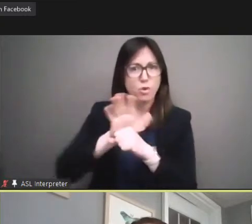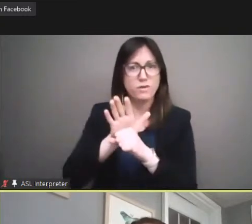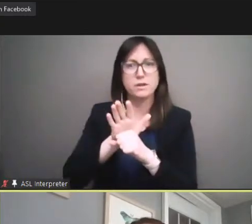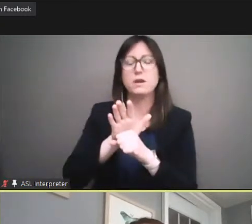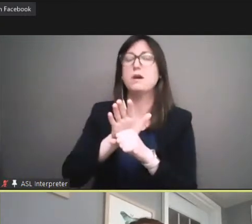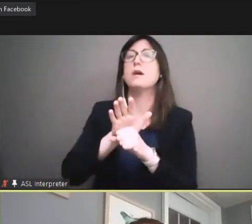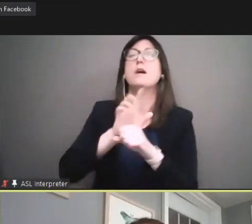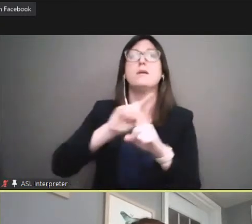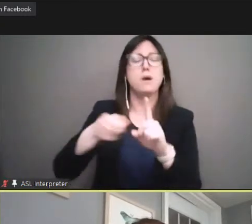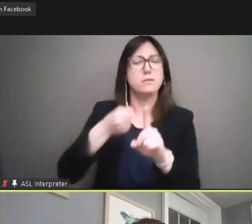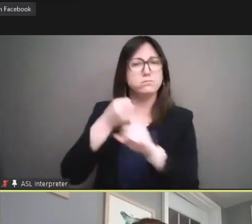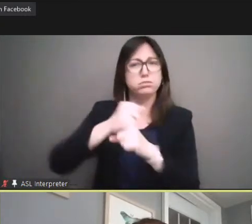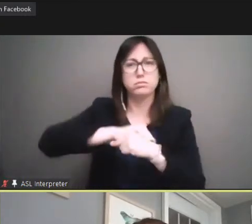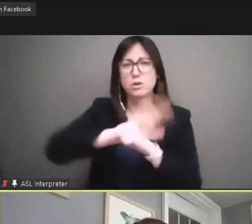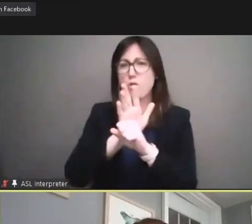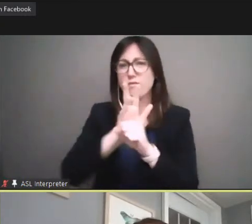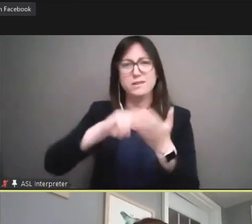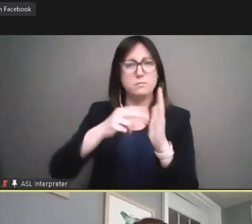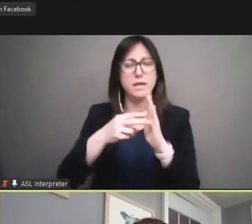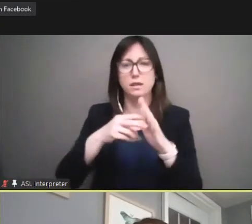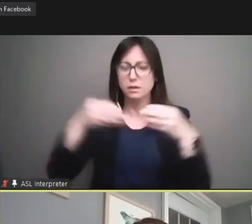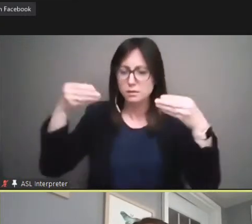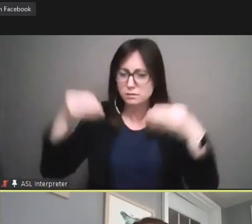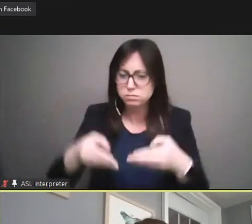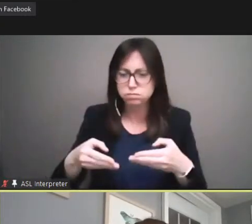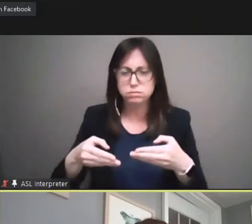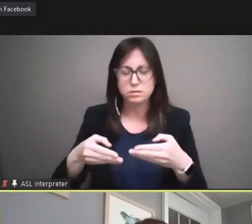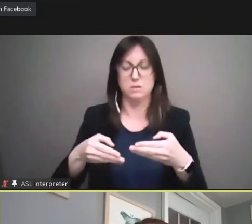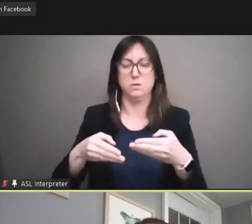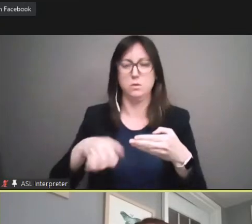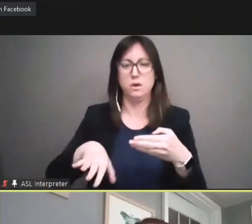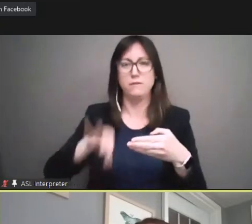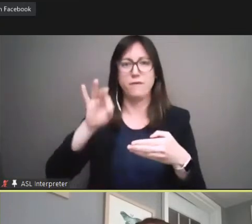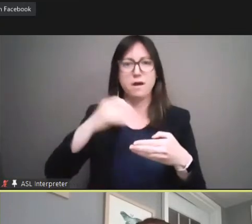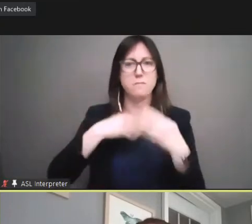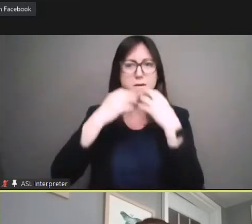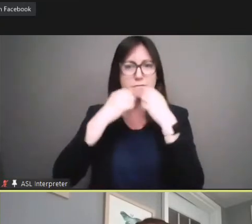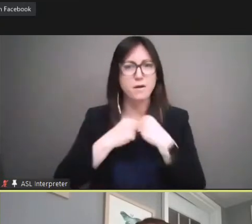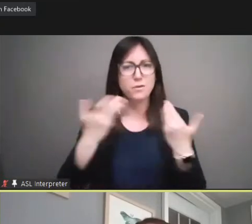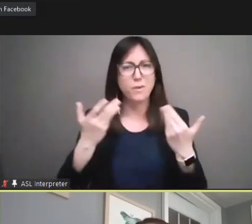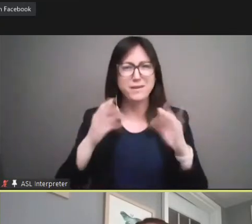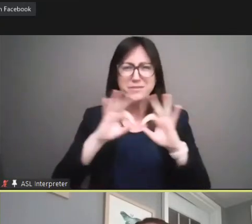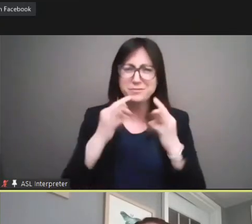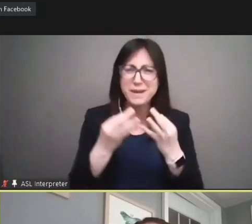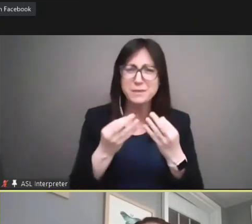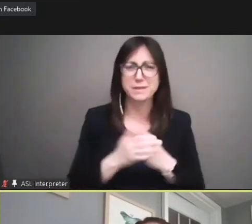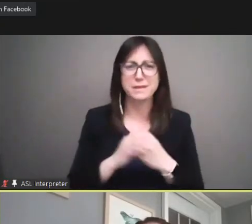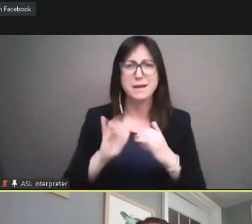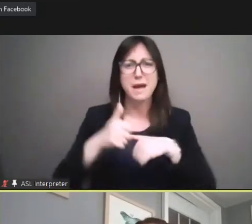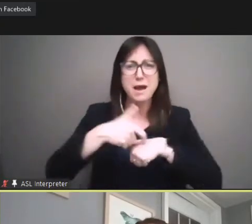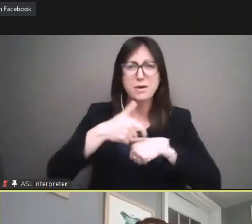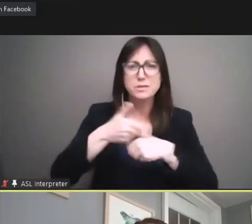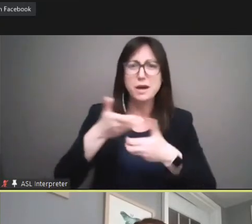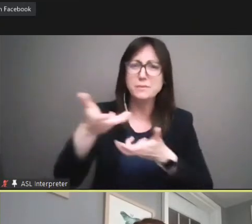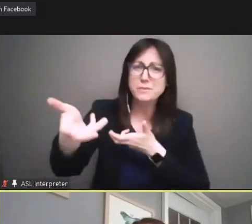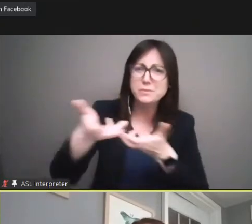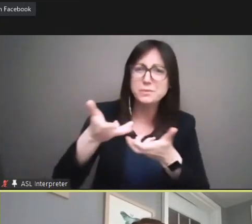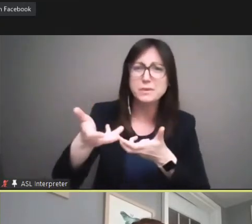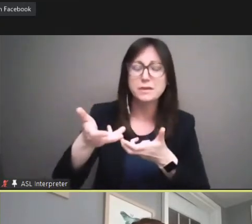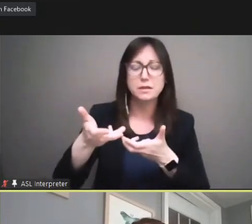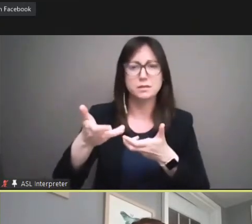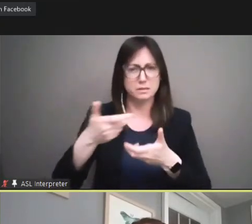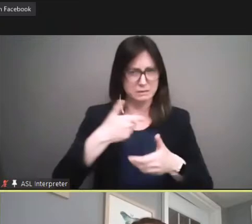back to the core, which is my family and spending time with my family and figuring out that I can both